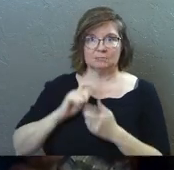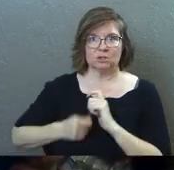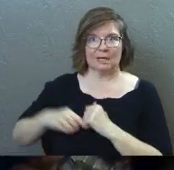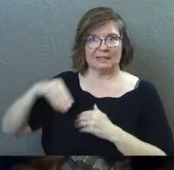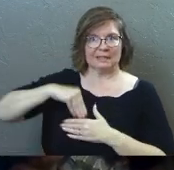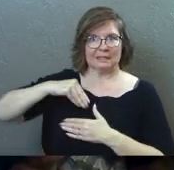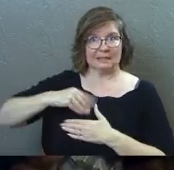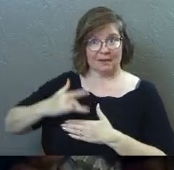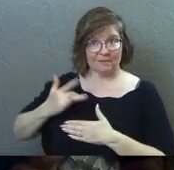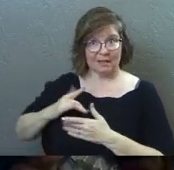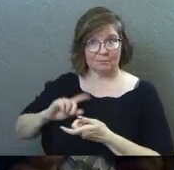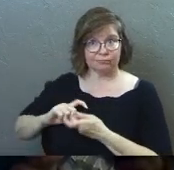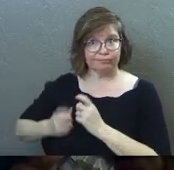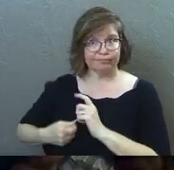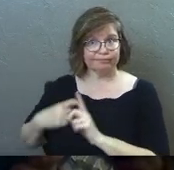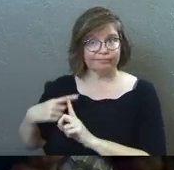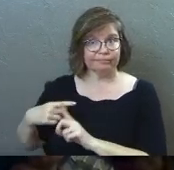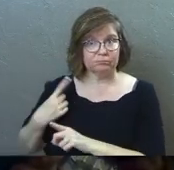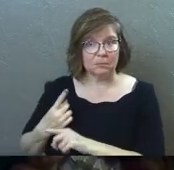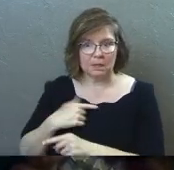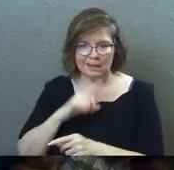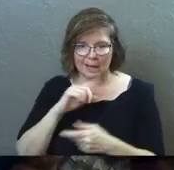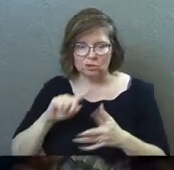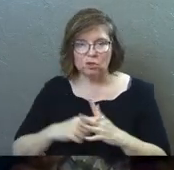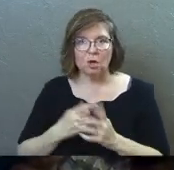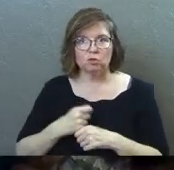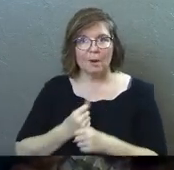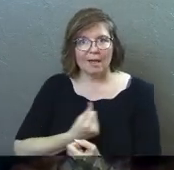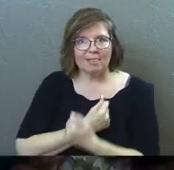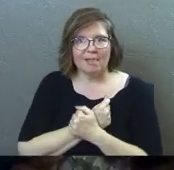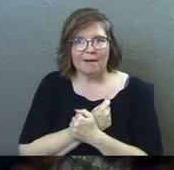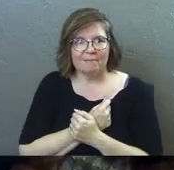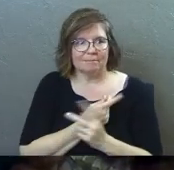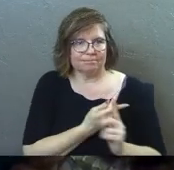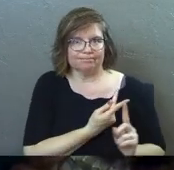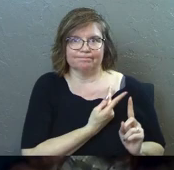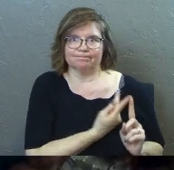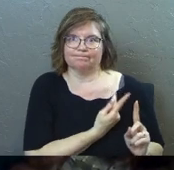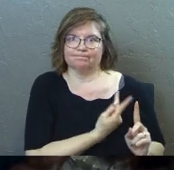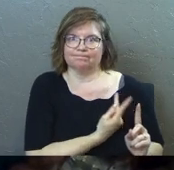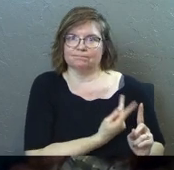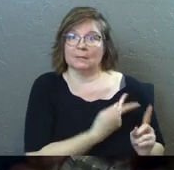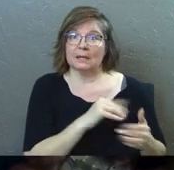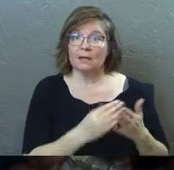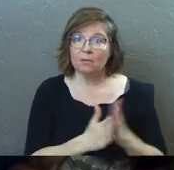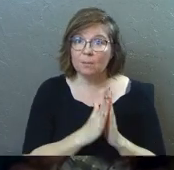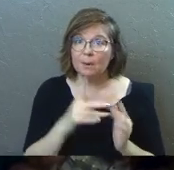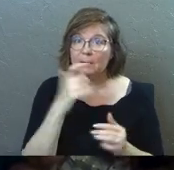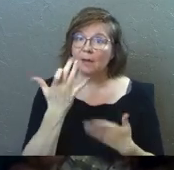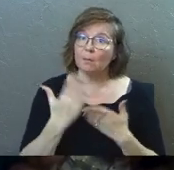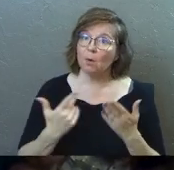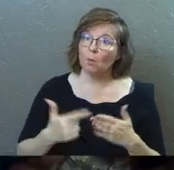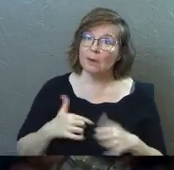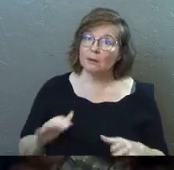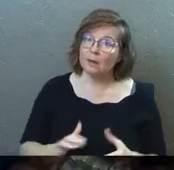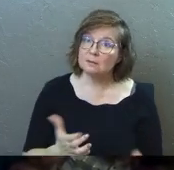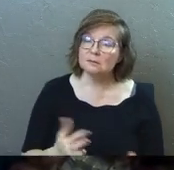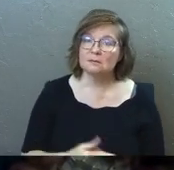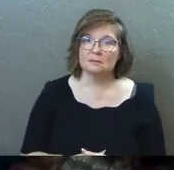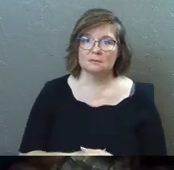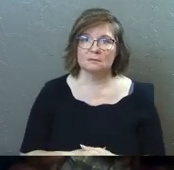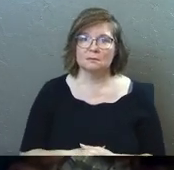your mixed feelings, didn't he? Yeah. Like he actually started to create love between you and them in the prayer, because that's part of what he